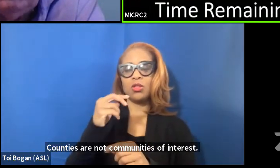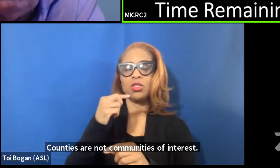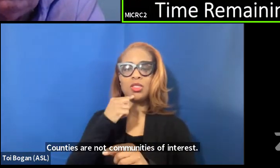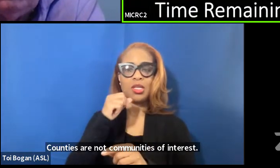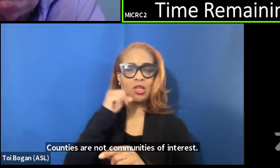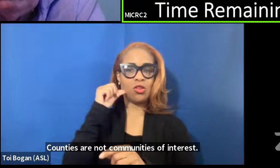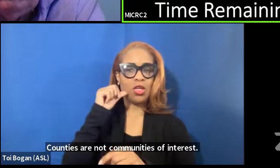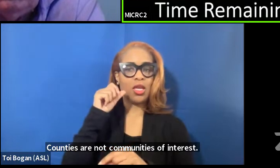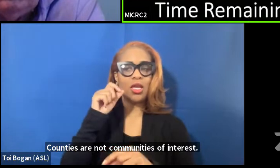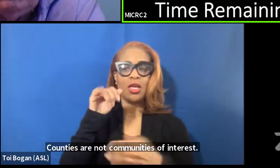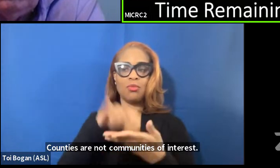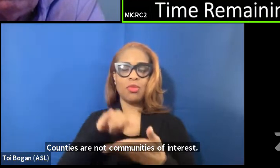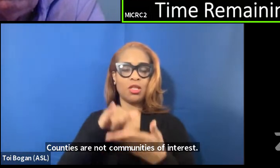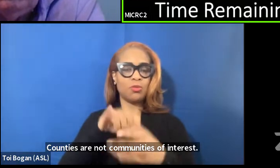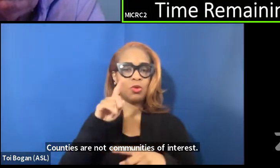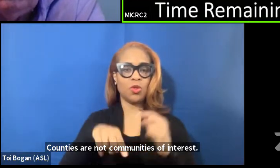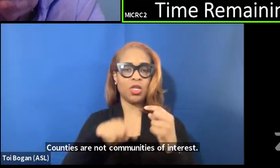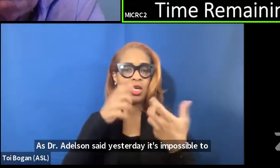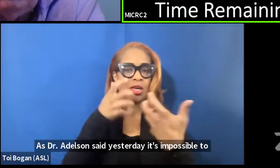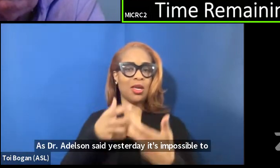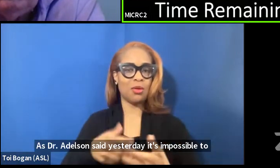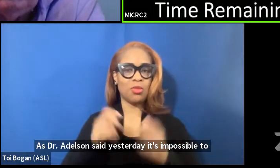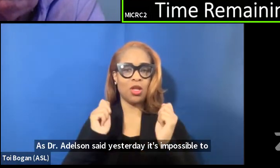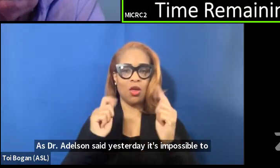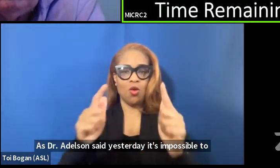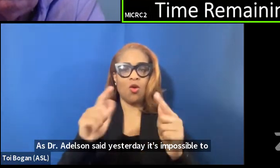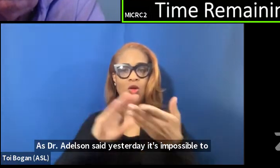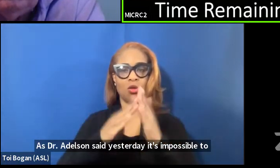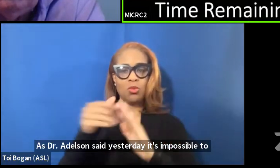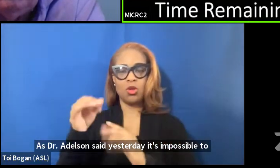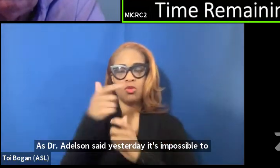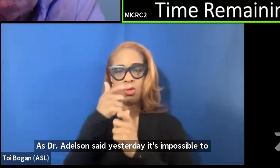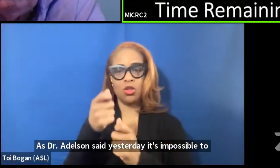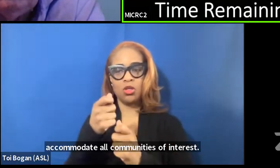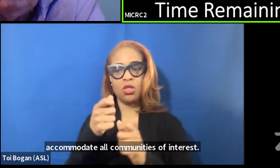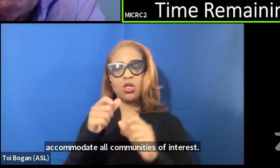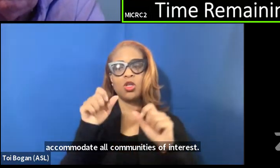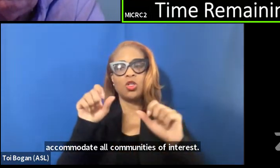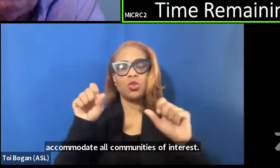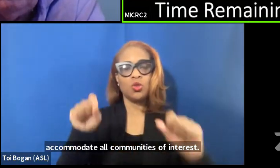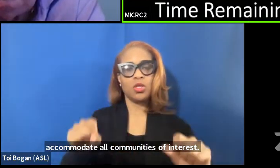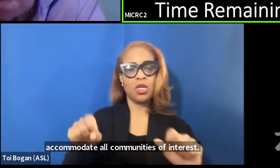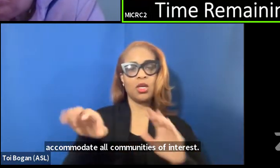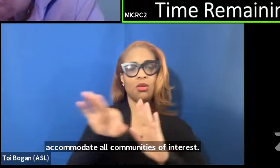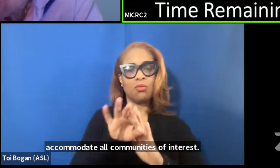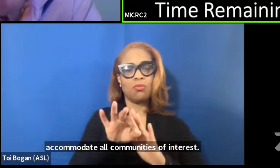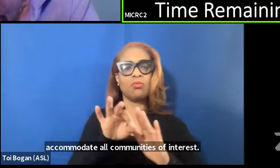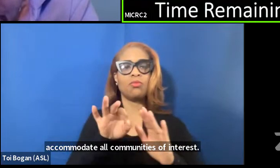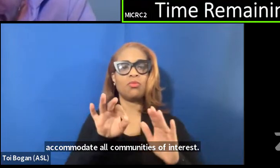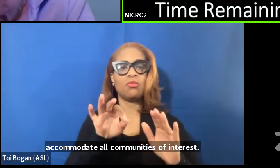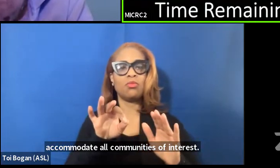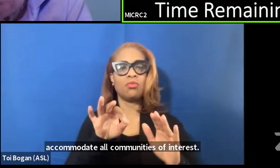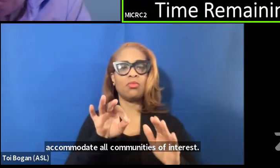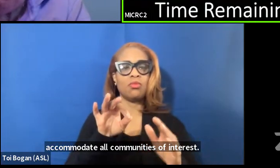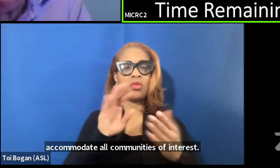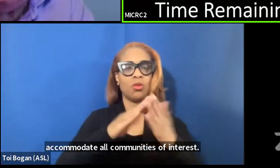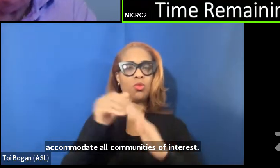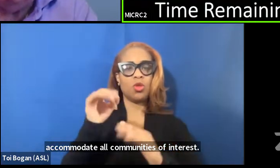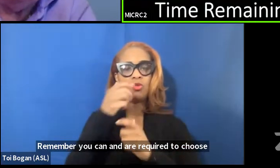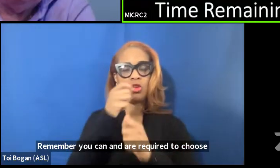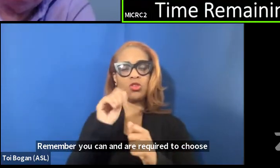communities of interest remember you can and are required to choose the communities of interest that help you draw a map that get to partisan